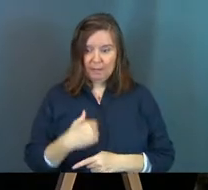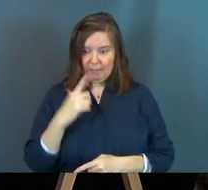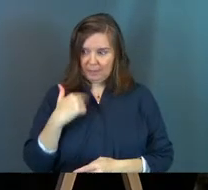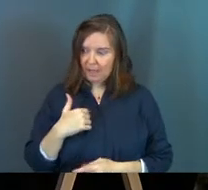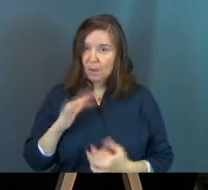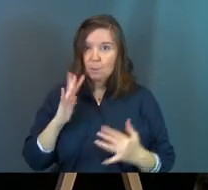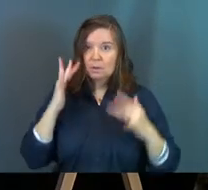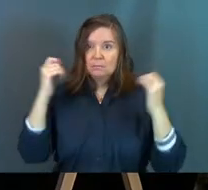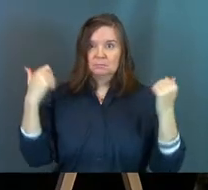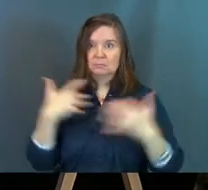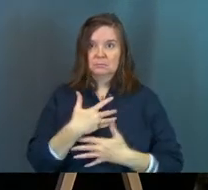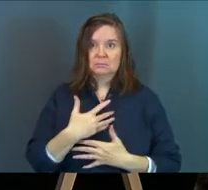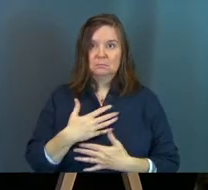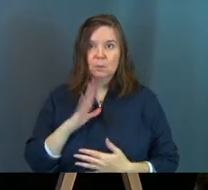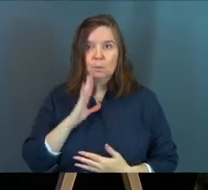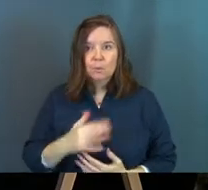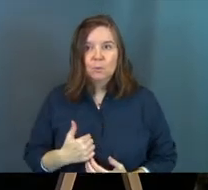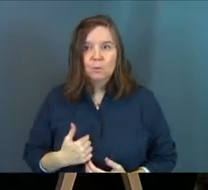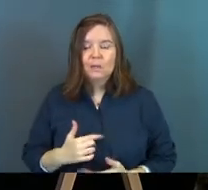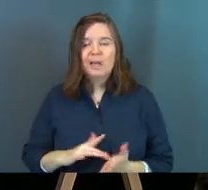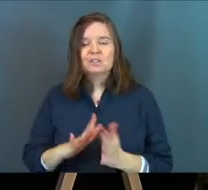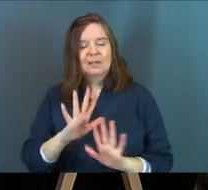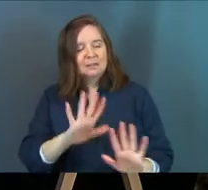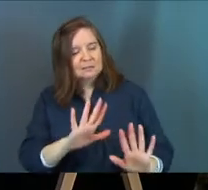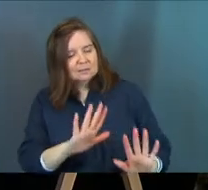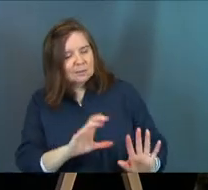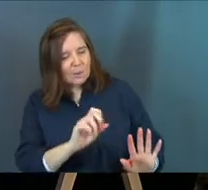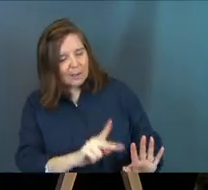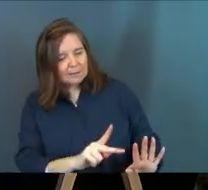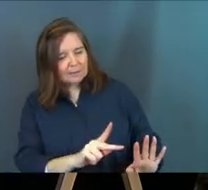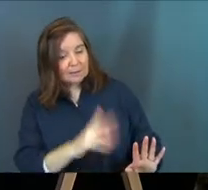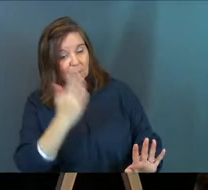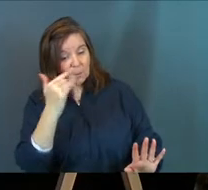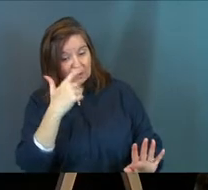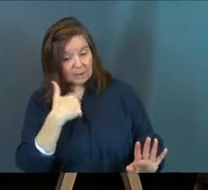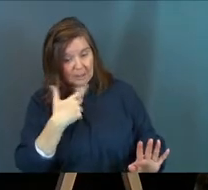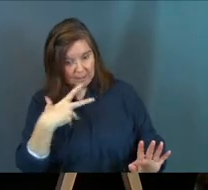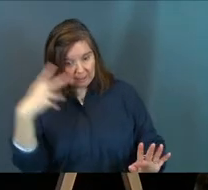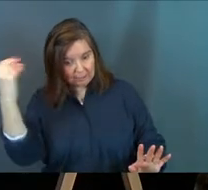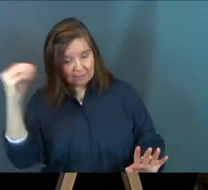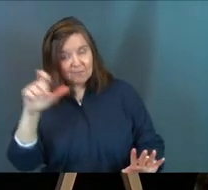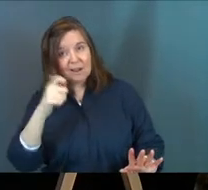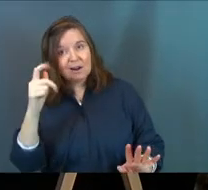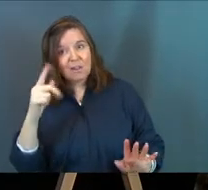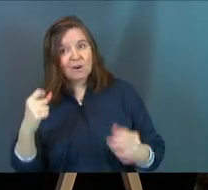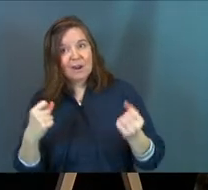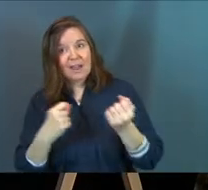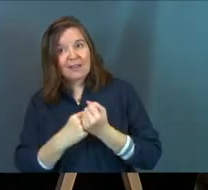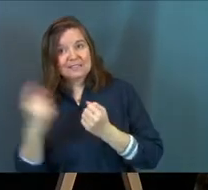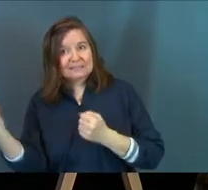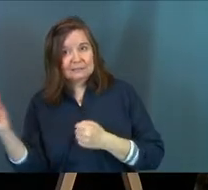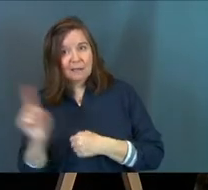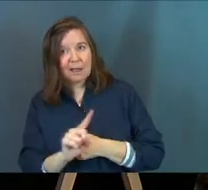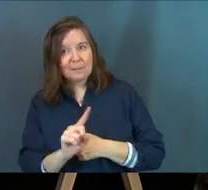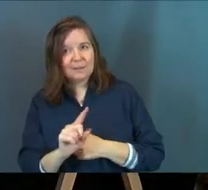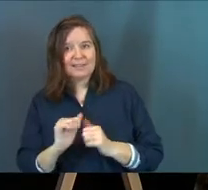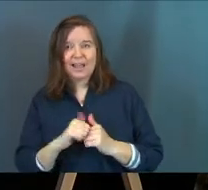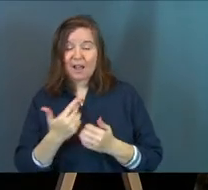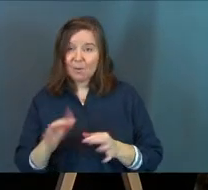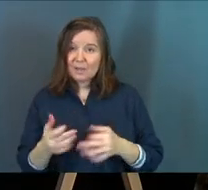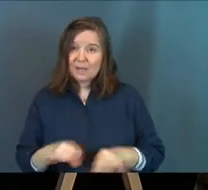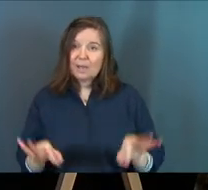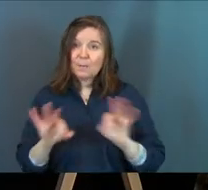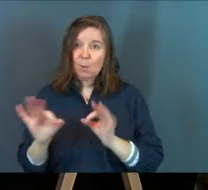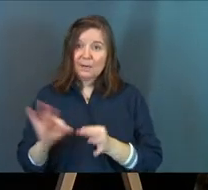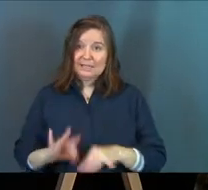I would sort of freak out. And Jesus says, it's okay, because another advocate is coming. That's how important the Spirit